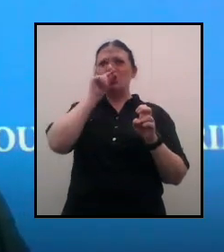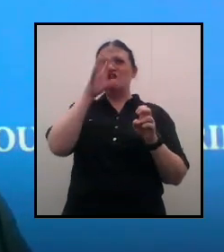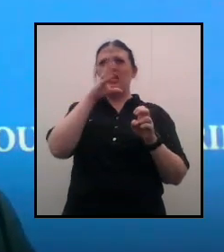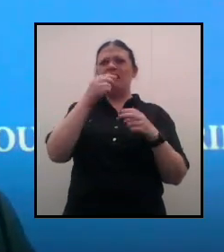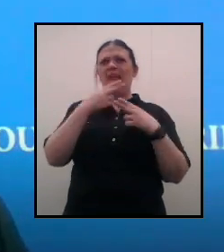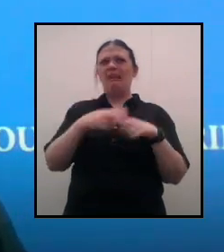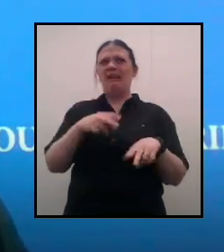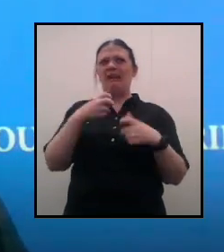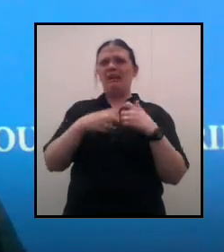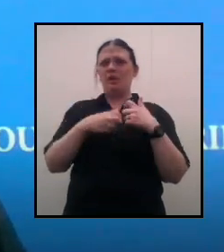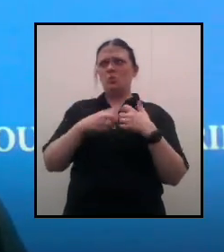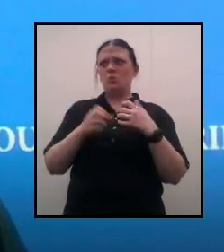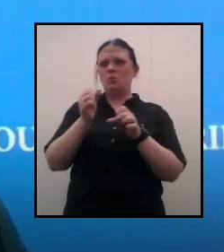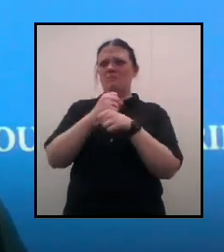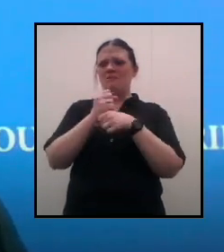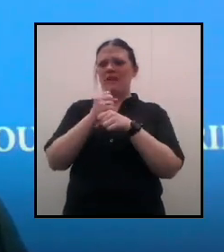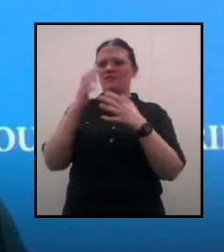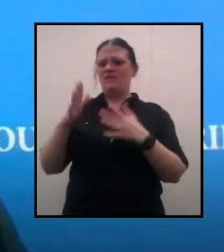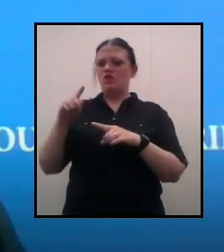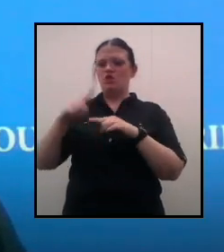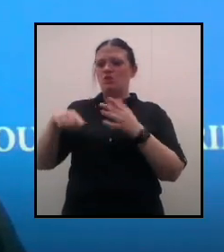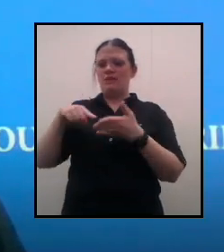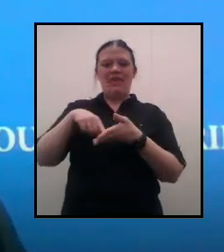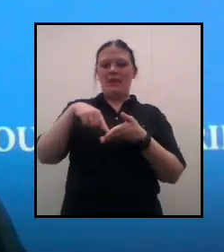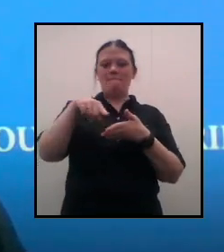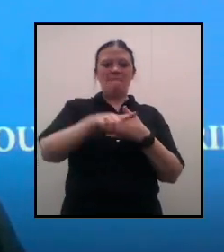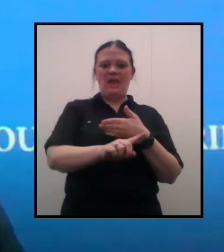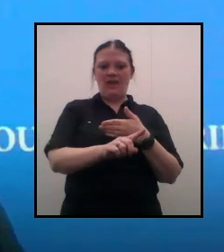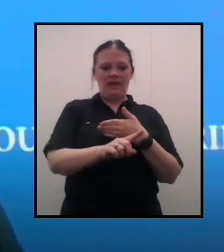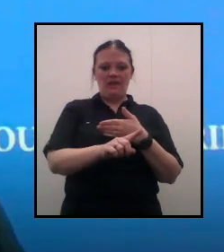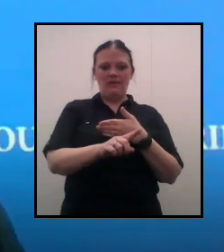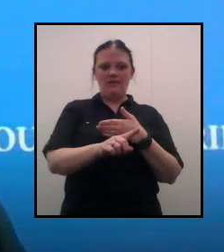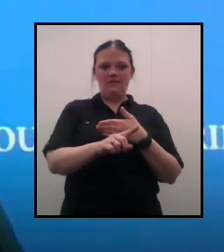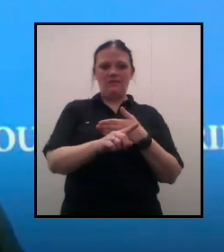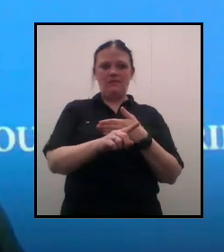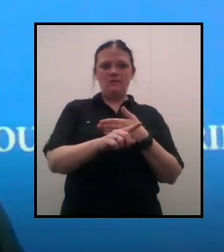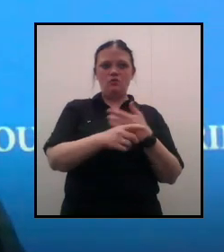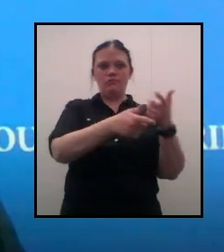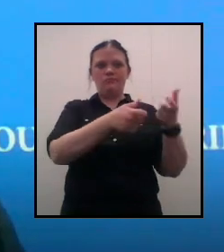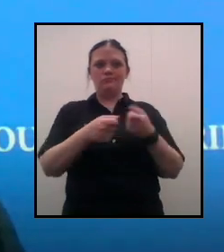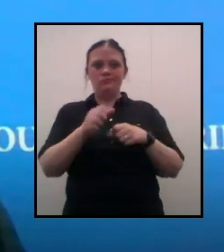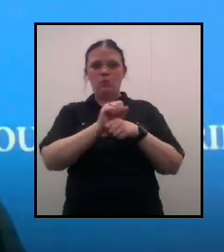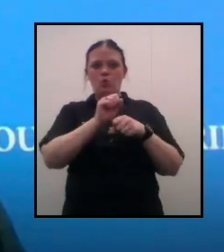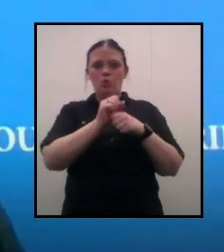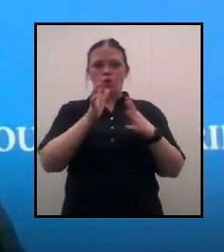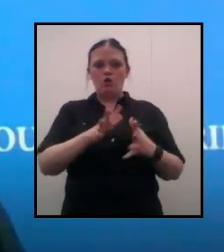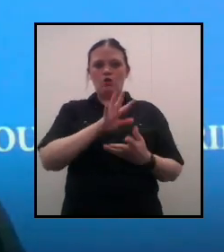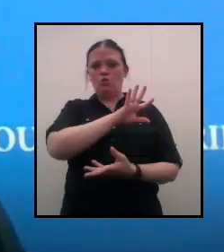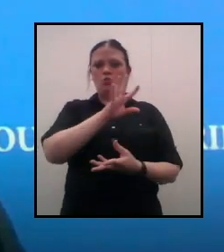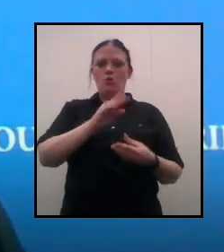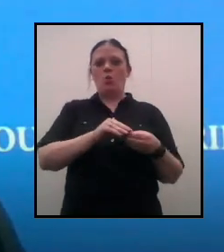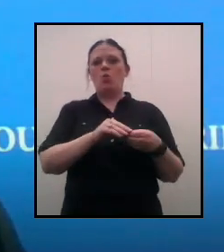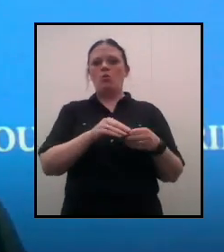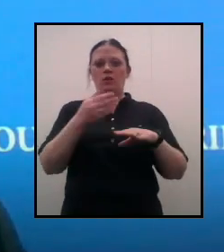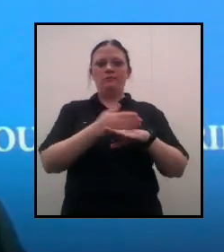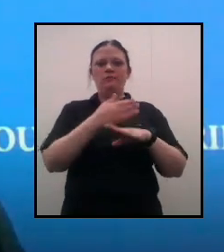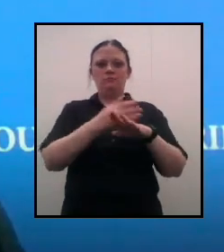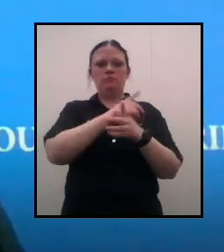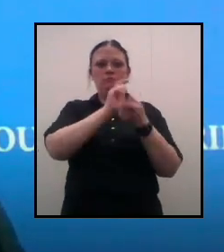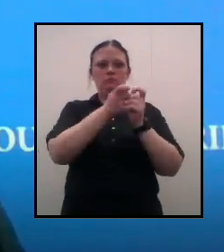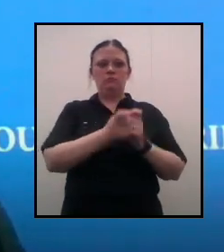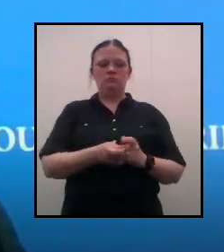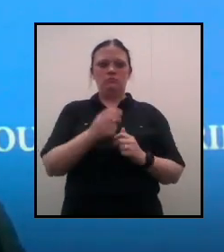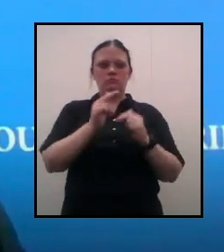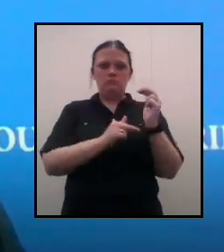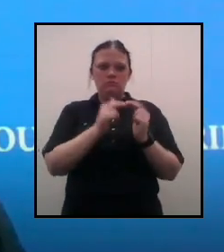the manufacturers can't pay to do the due diligence and bring their workers in totally retool their facilities as